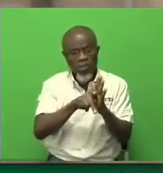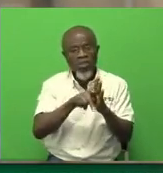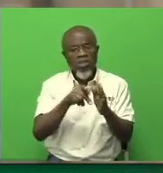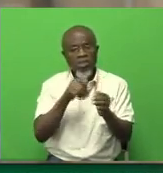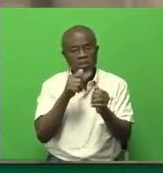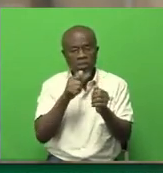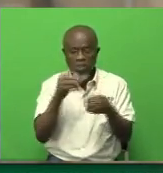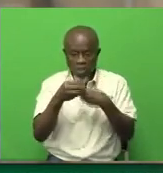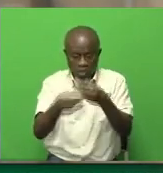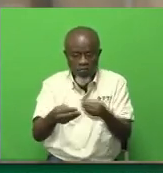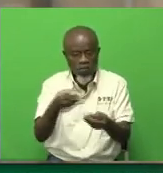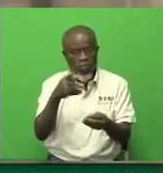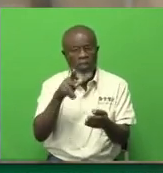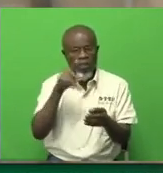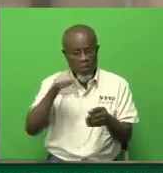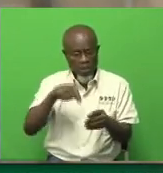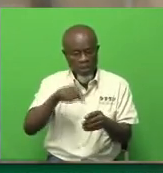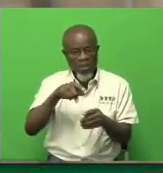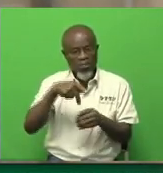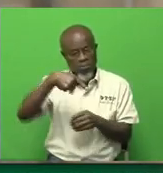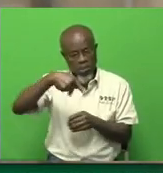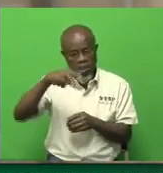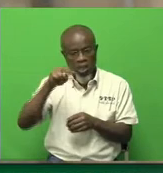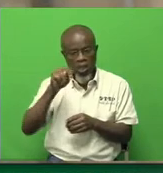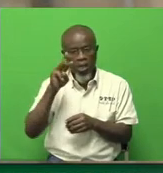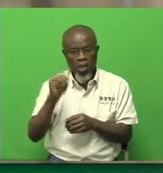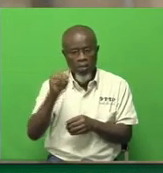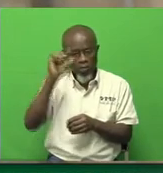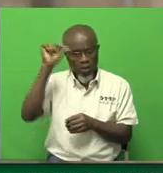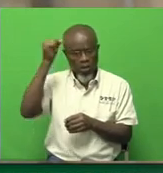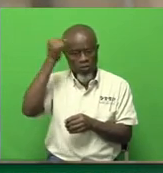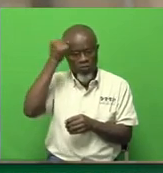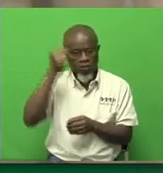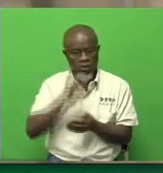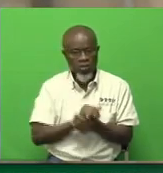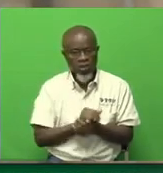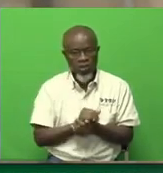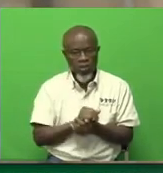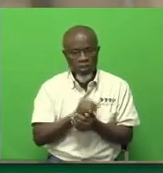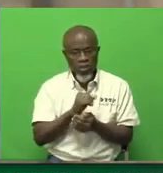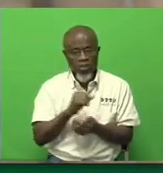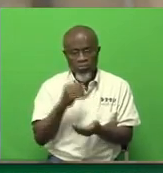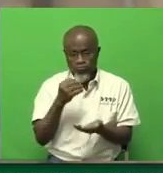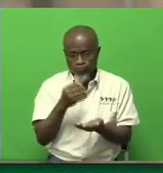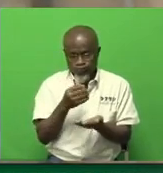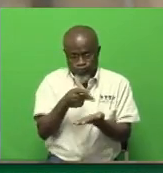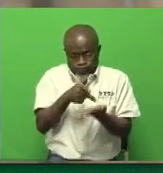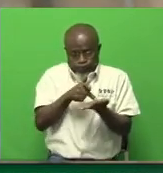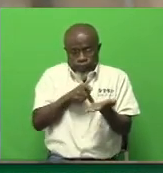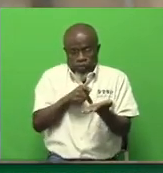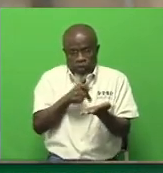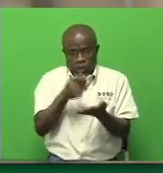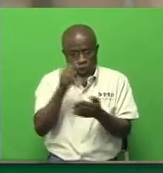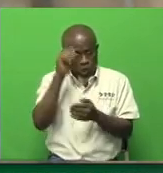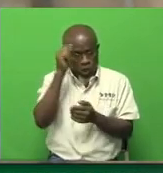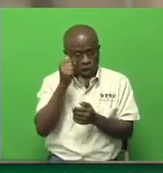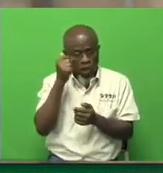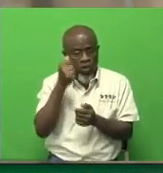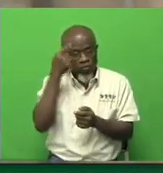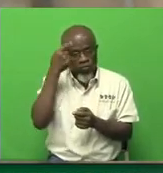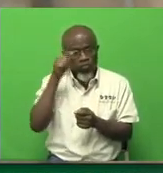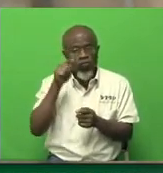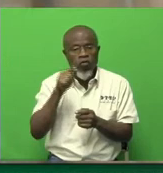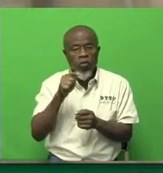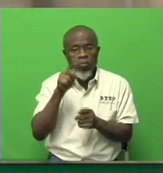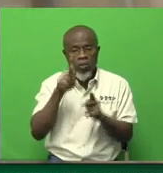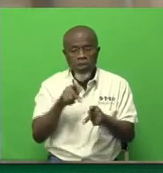the people of Trinidad and Tobago salary relief grants to Citizens whose employment have been terminated or suspended